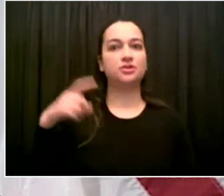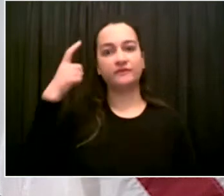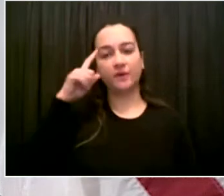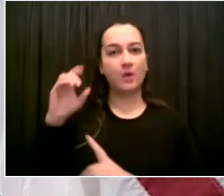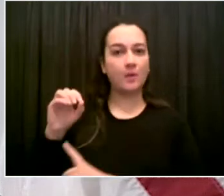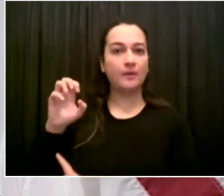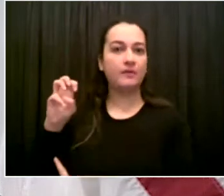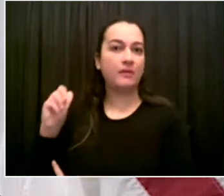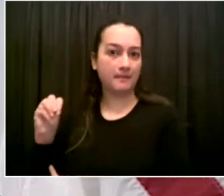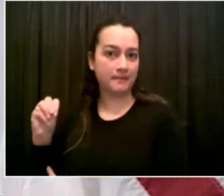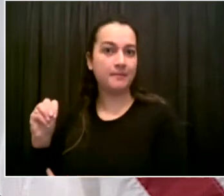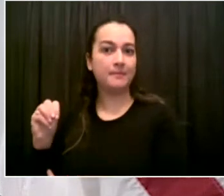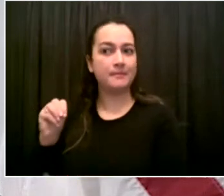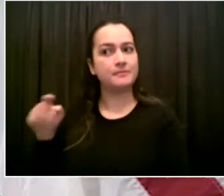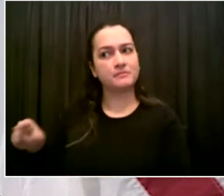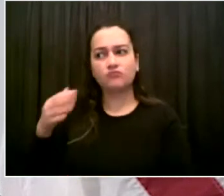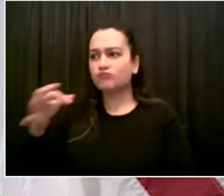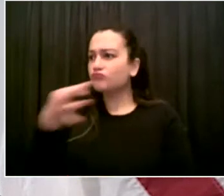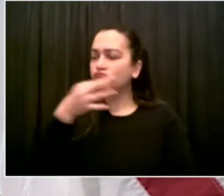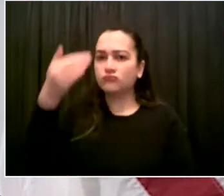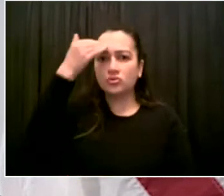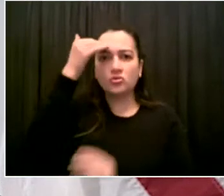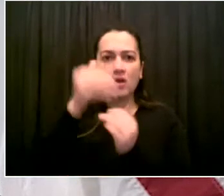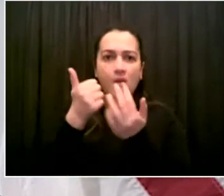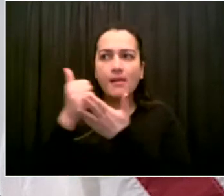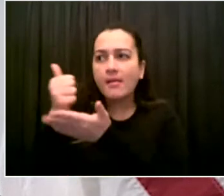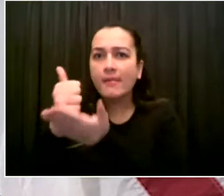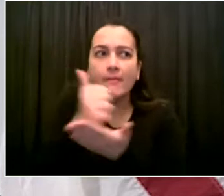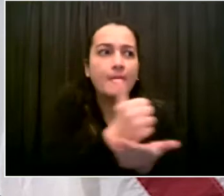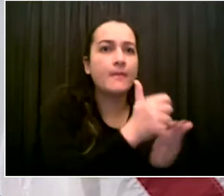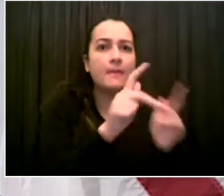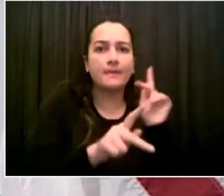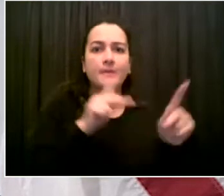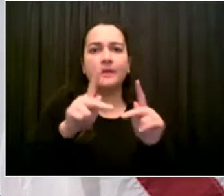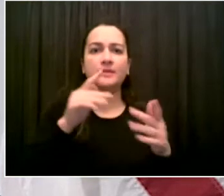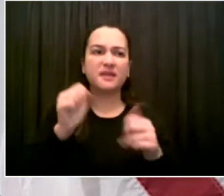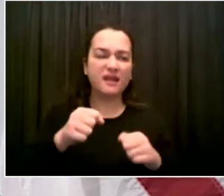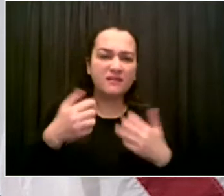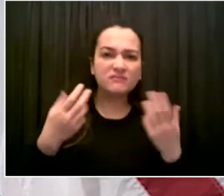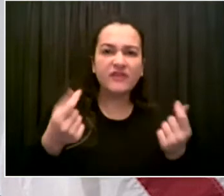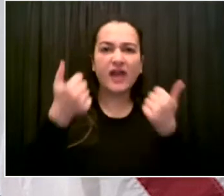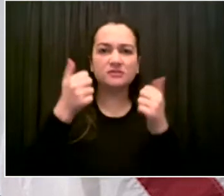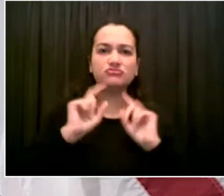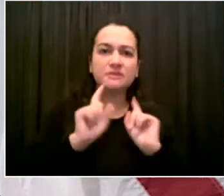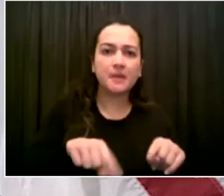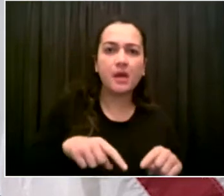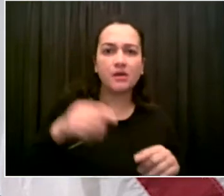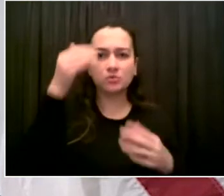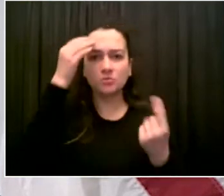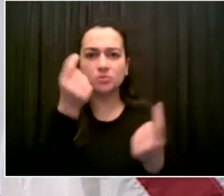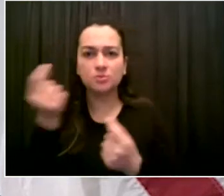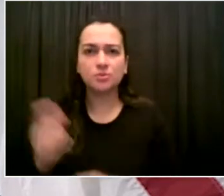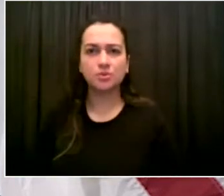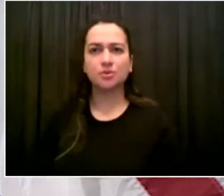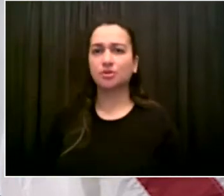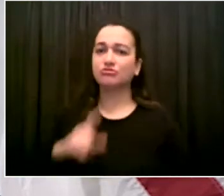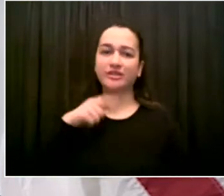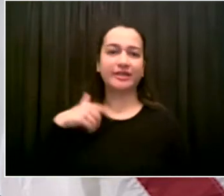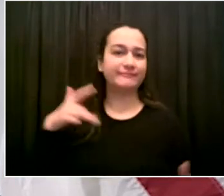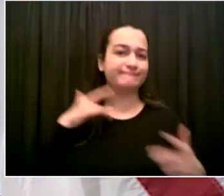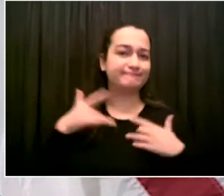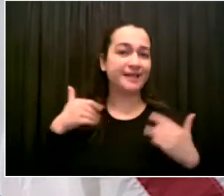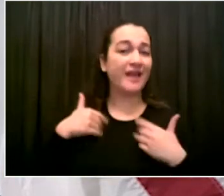and everything. That's the kind of leader we need, a true New Yorker who's going to help us into the future.